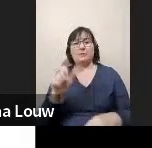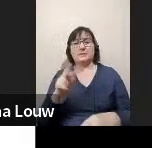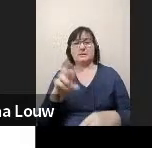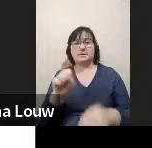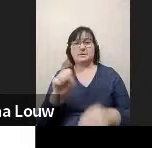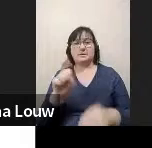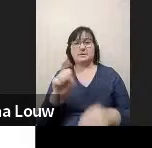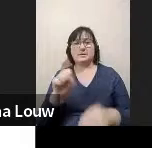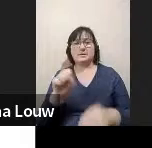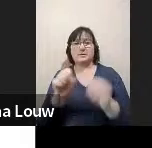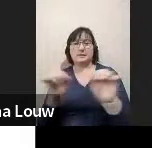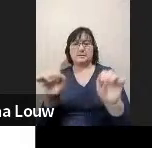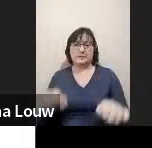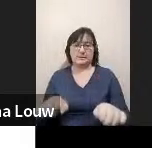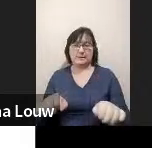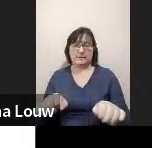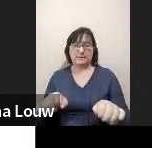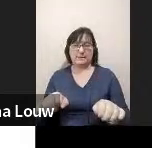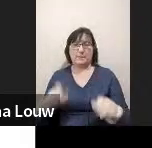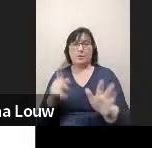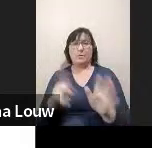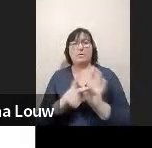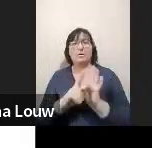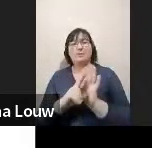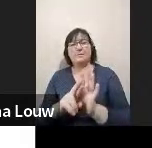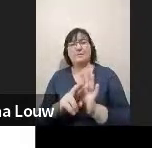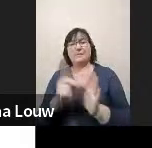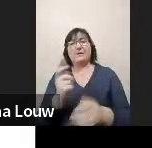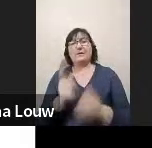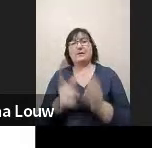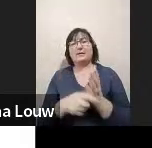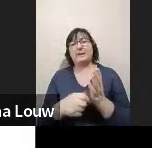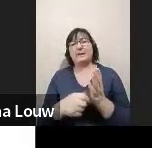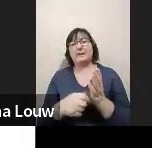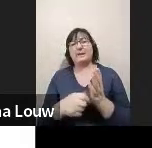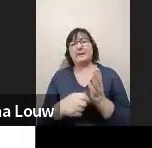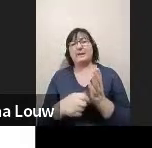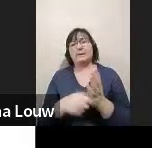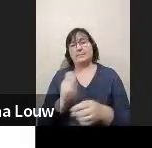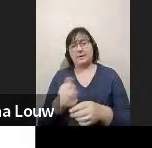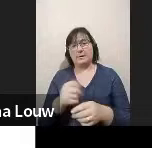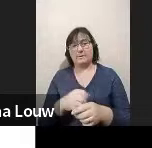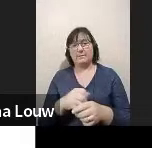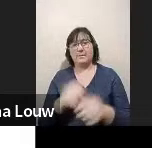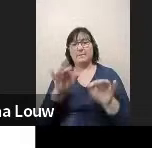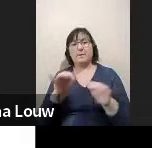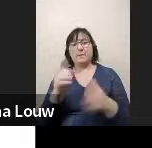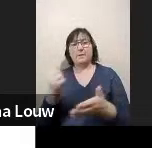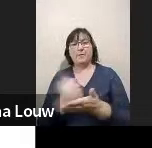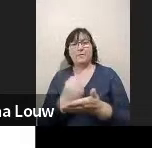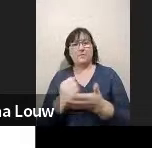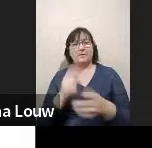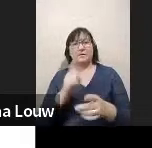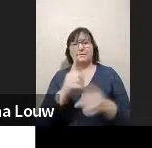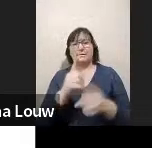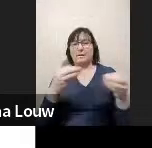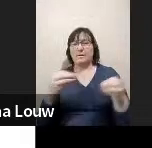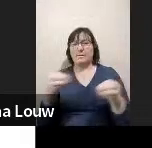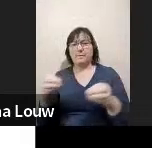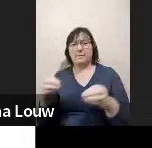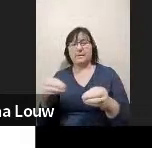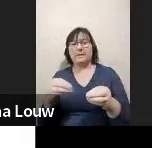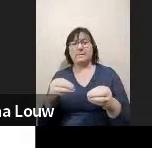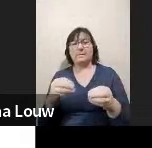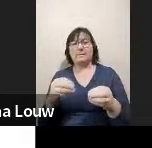or the representative taxpayer. Public officers of companies, every company carrying on business in the Republic must have